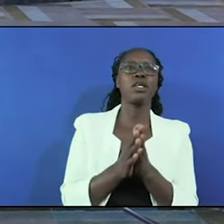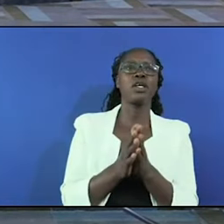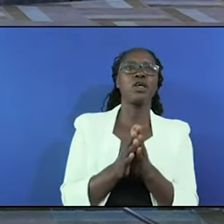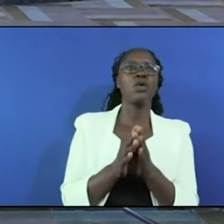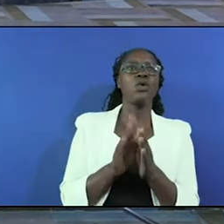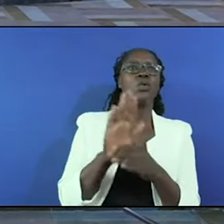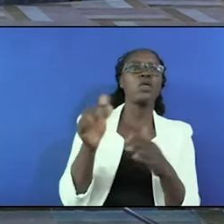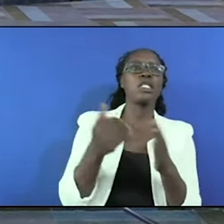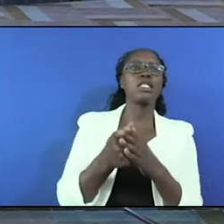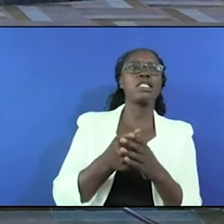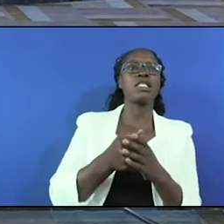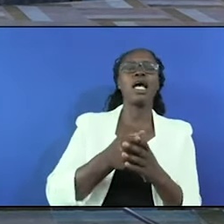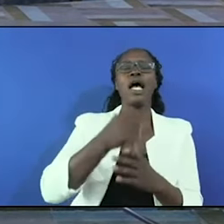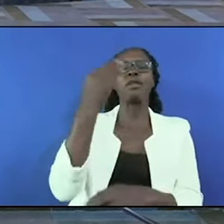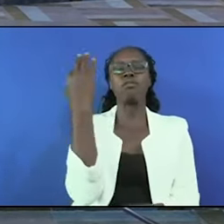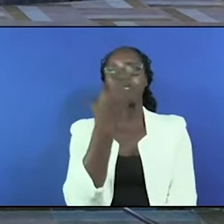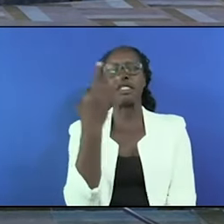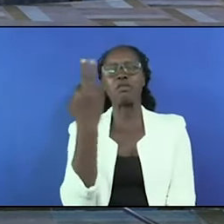pulpit to preach the gospel.